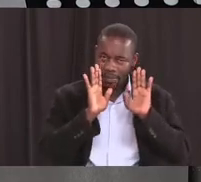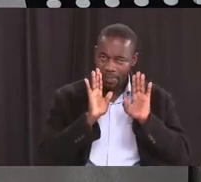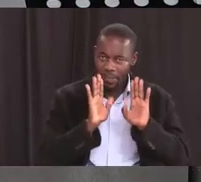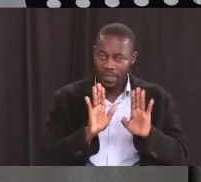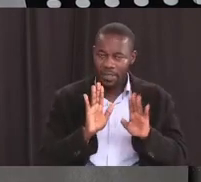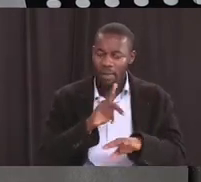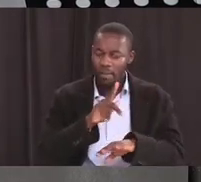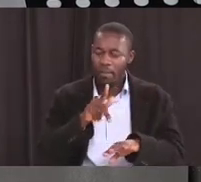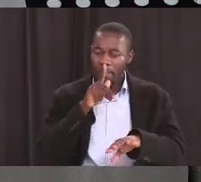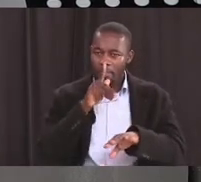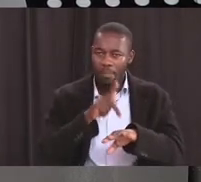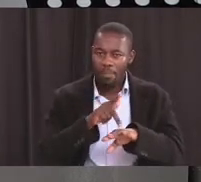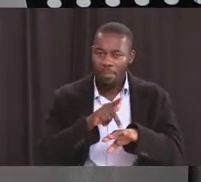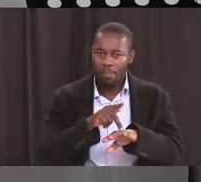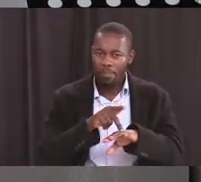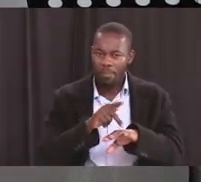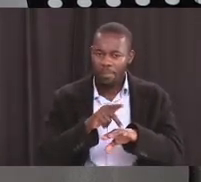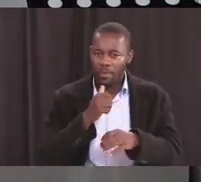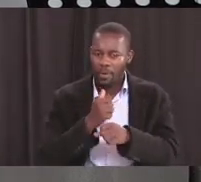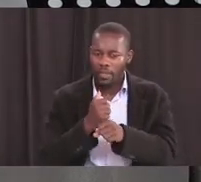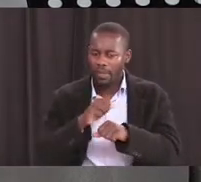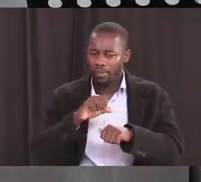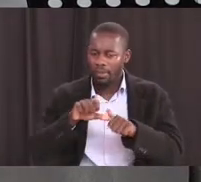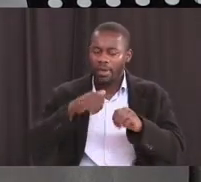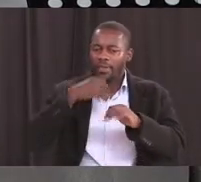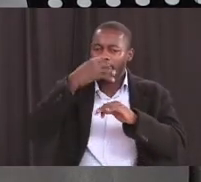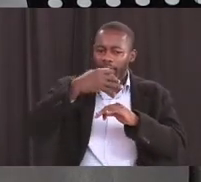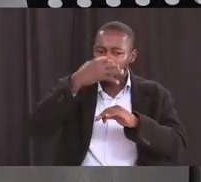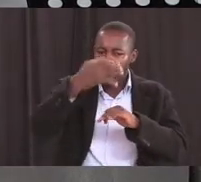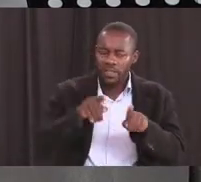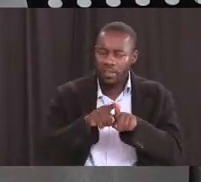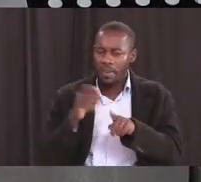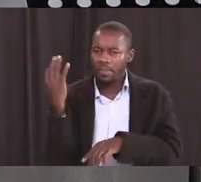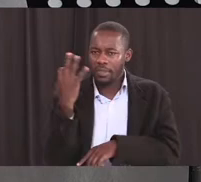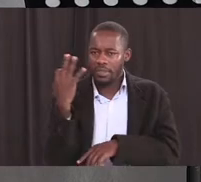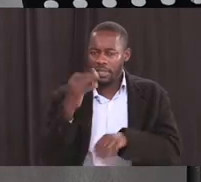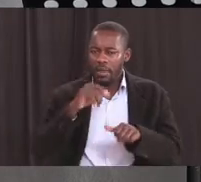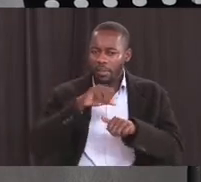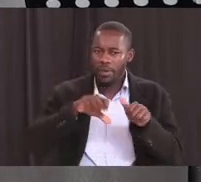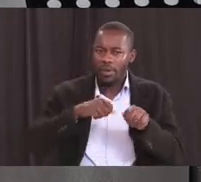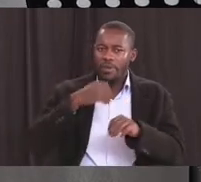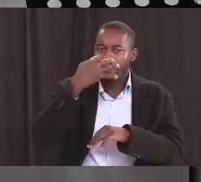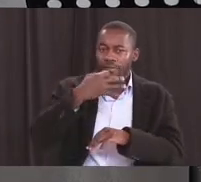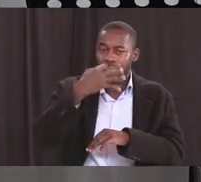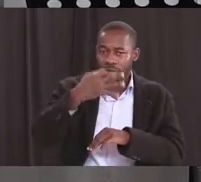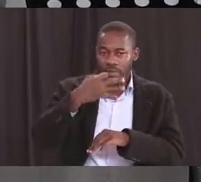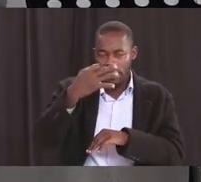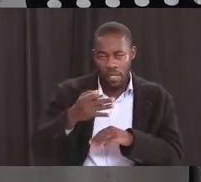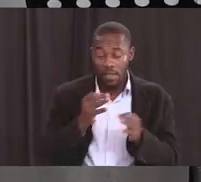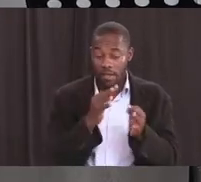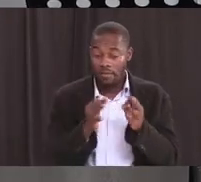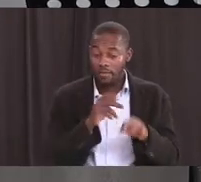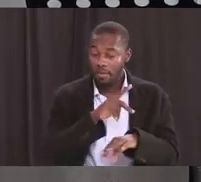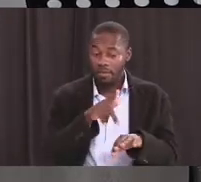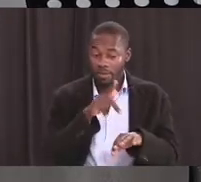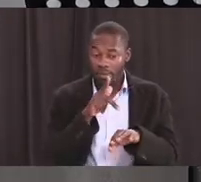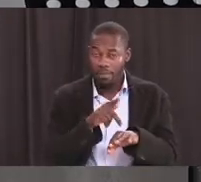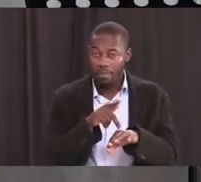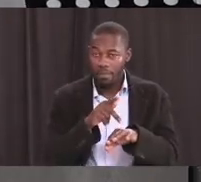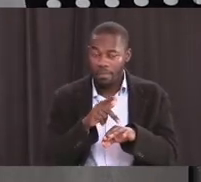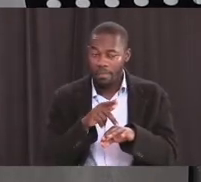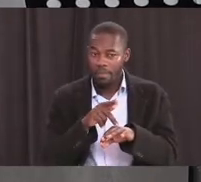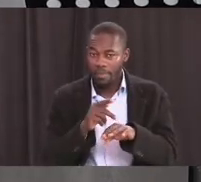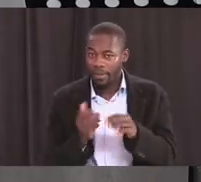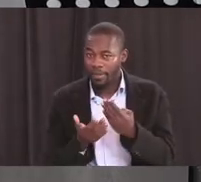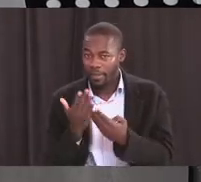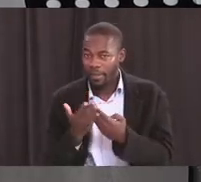future ministry that would include going into synagogues. If Paul had left Timothy the way that he was, their ministry would have